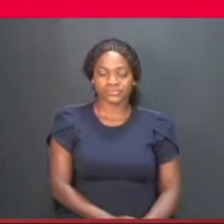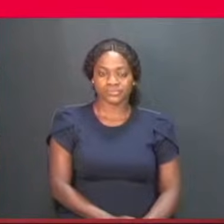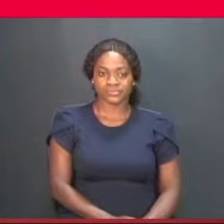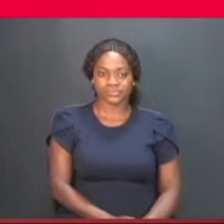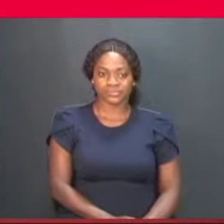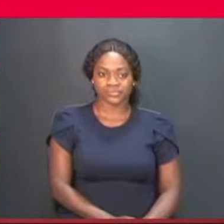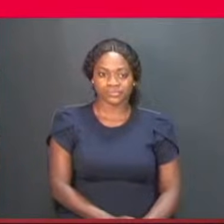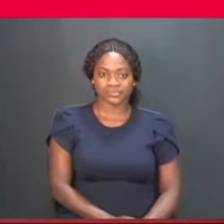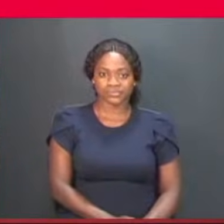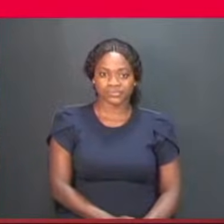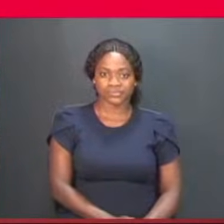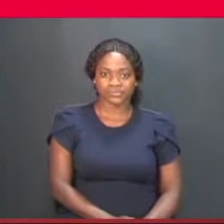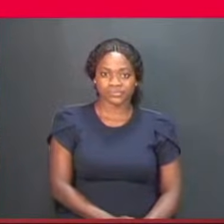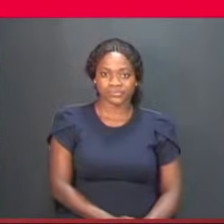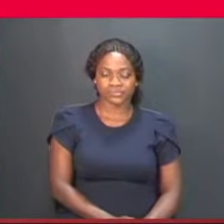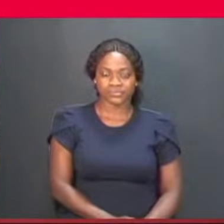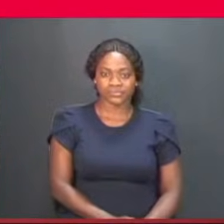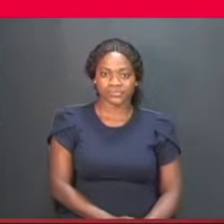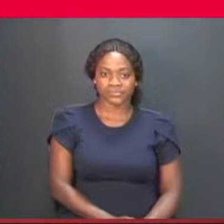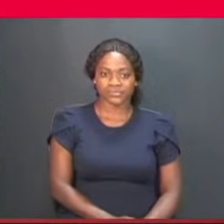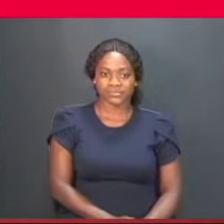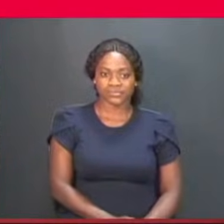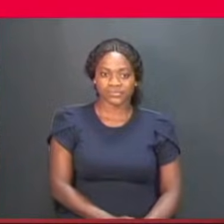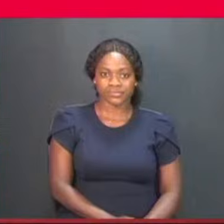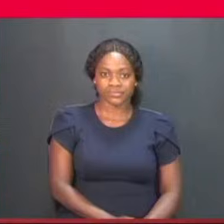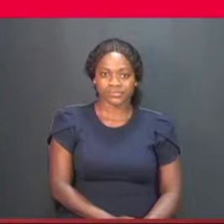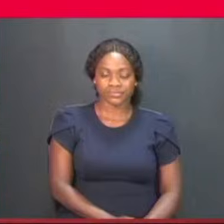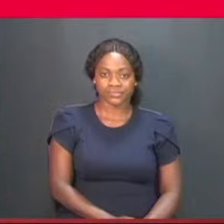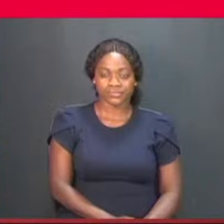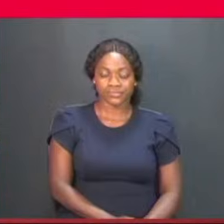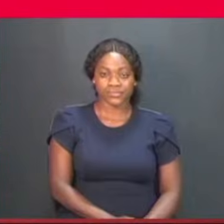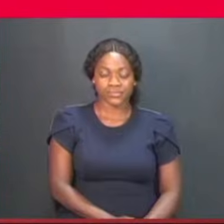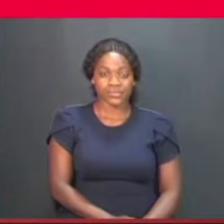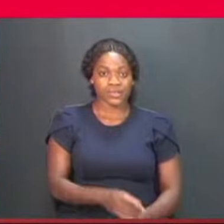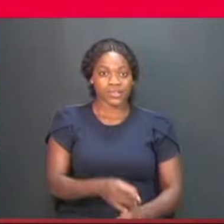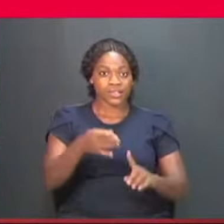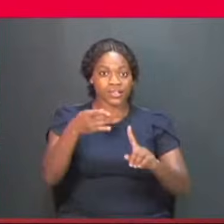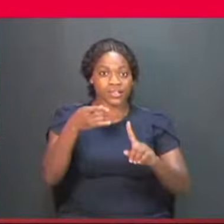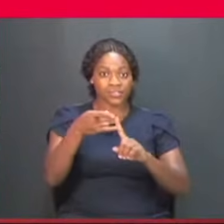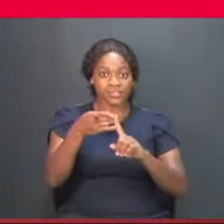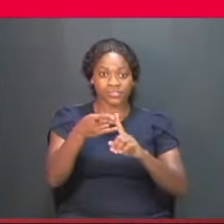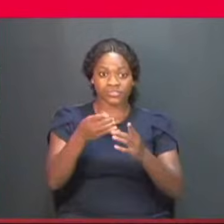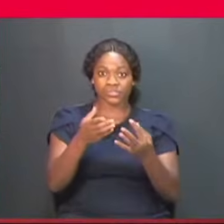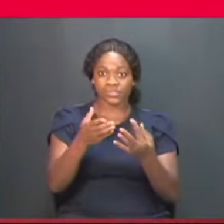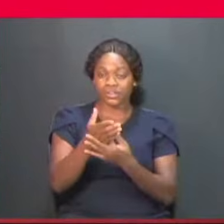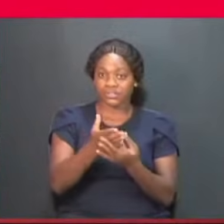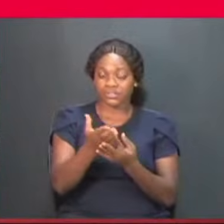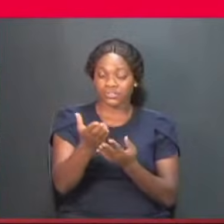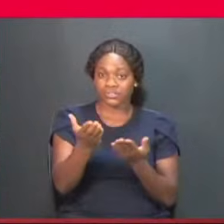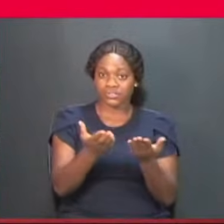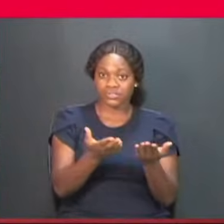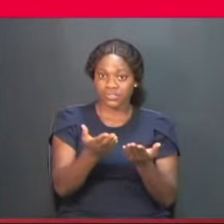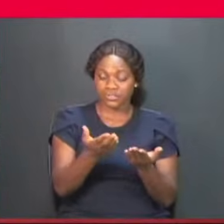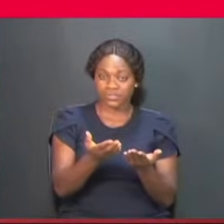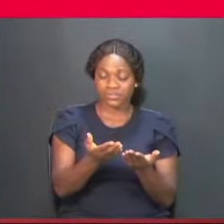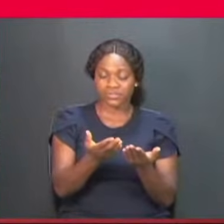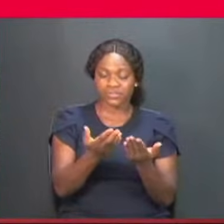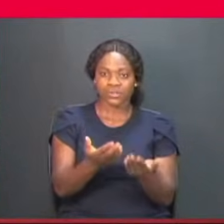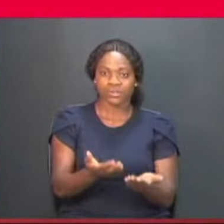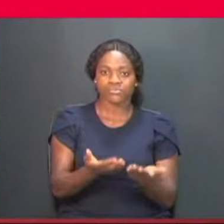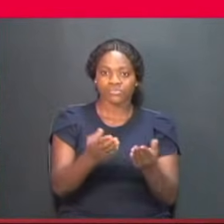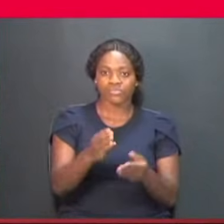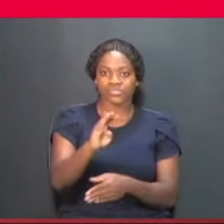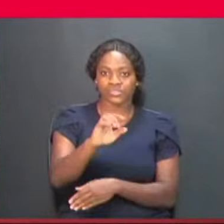Honourable members, the Virtual Access Service Providers Bill 2025